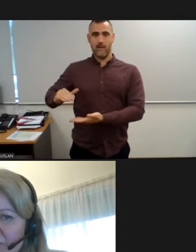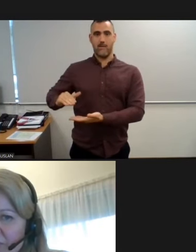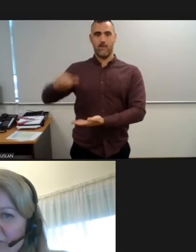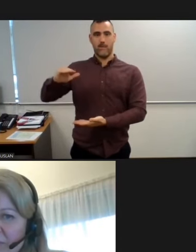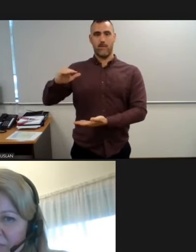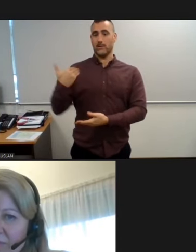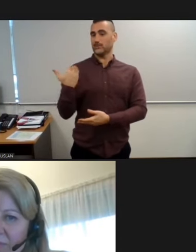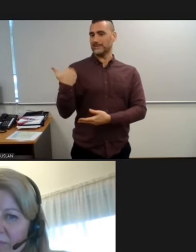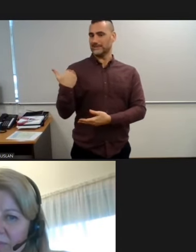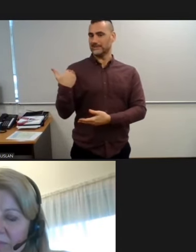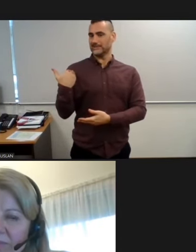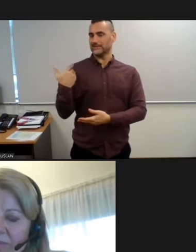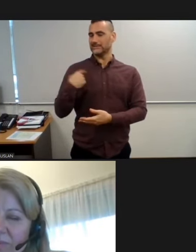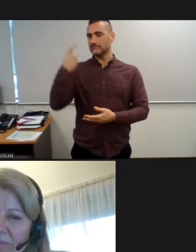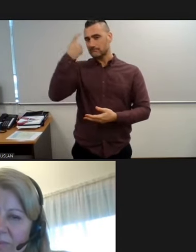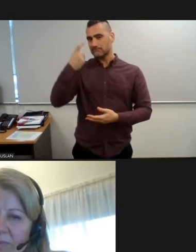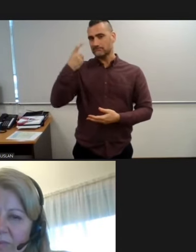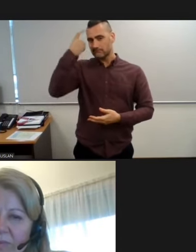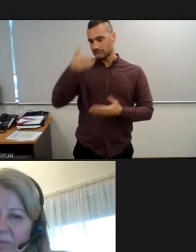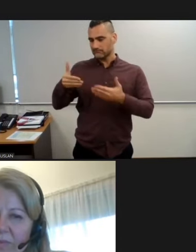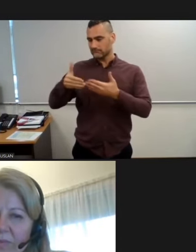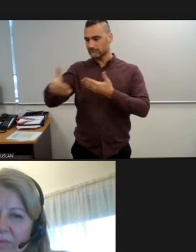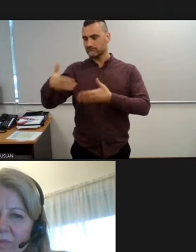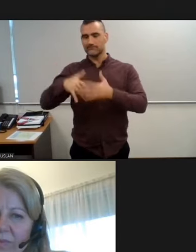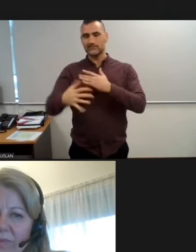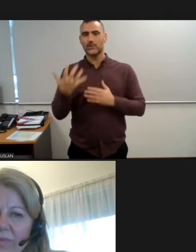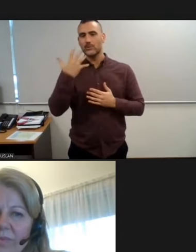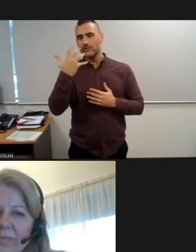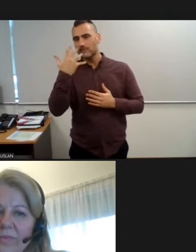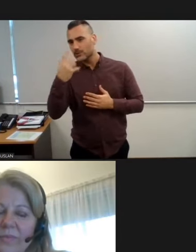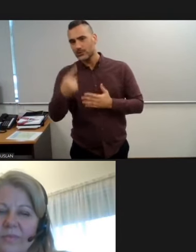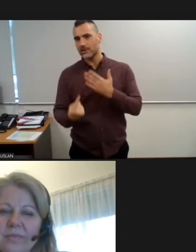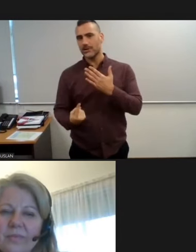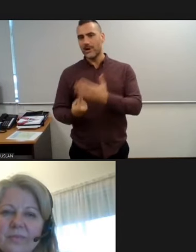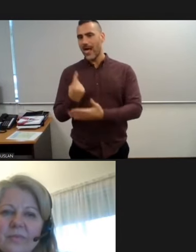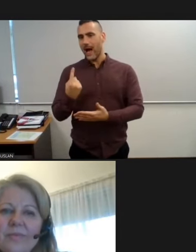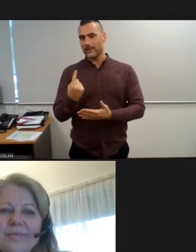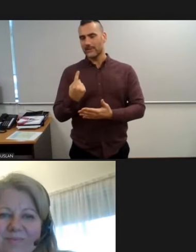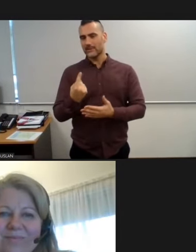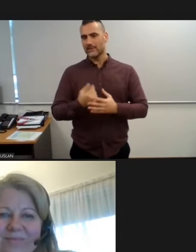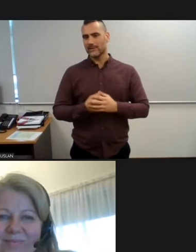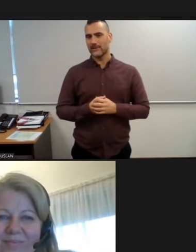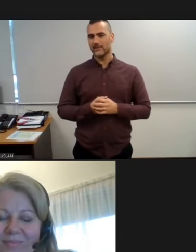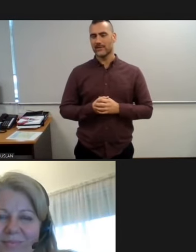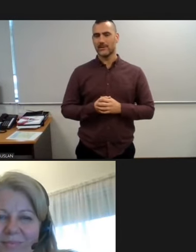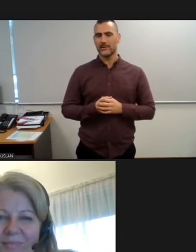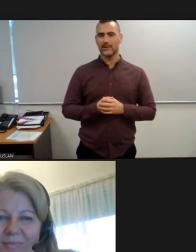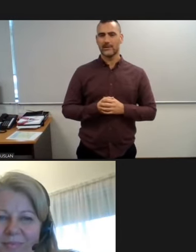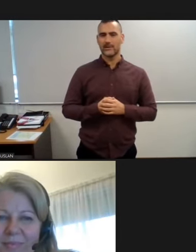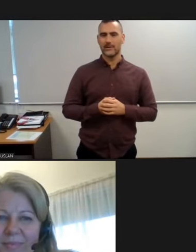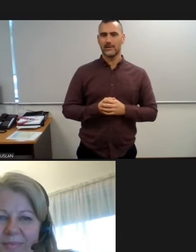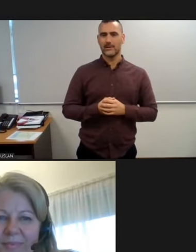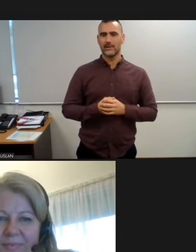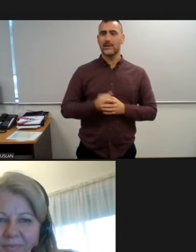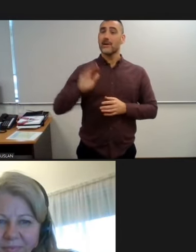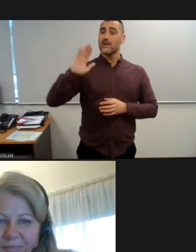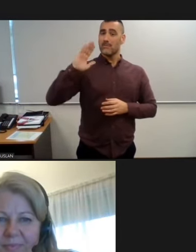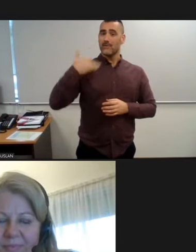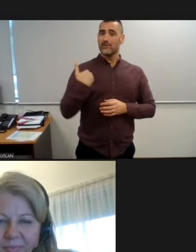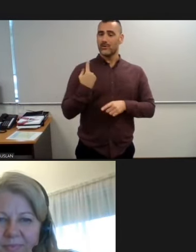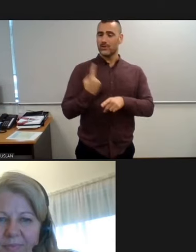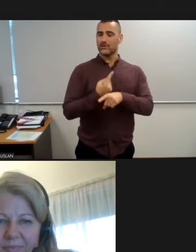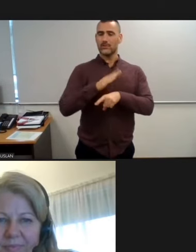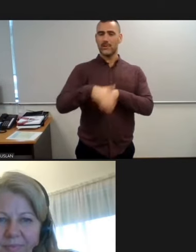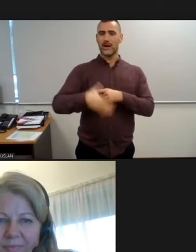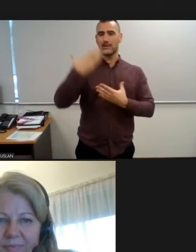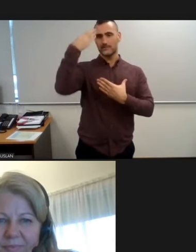from that point as well. Really interesting, because you mentioned earlier about, you know, the hotels and the outreach programs,